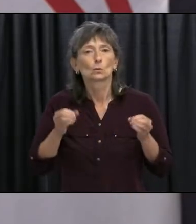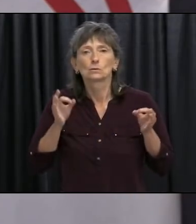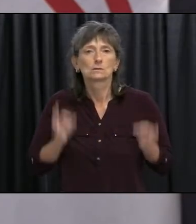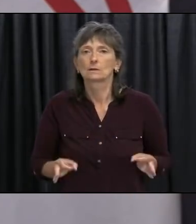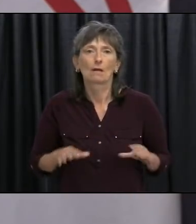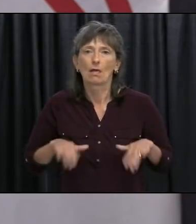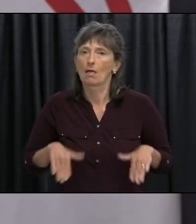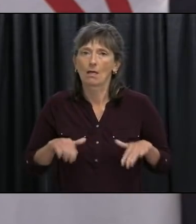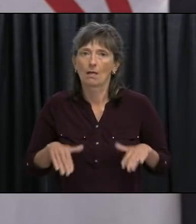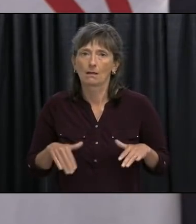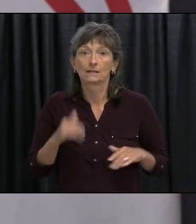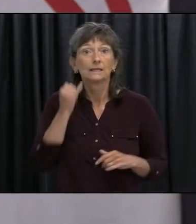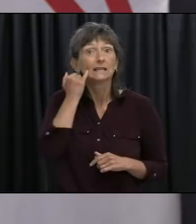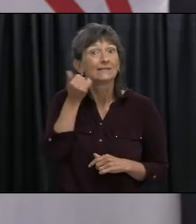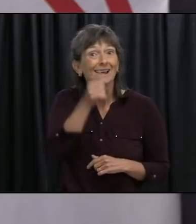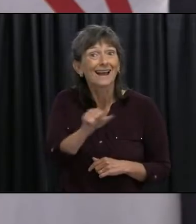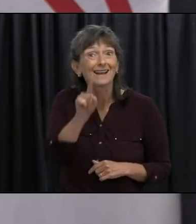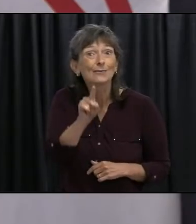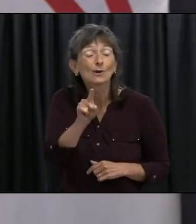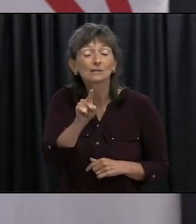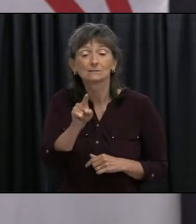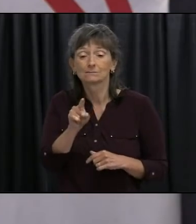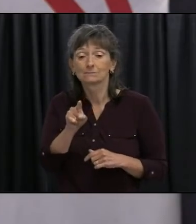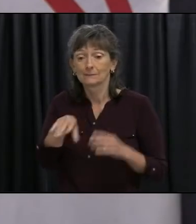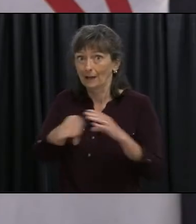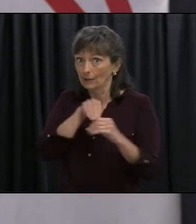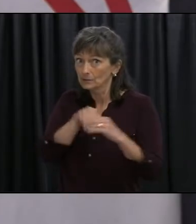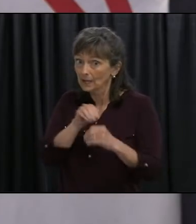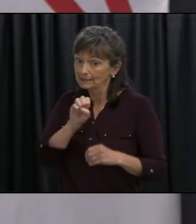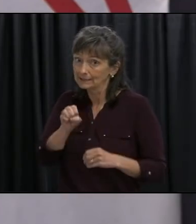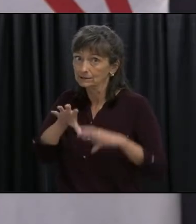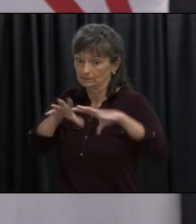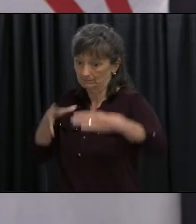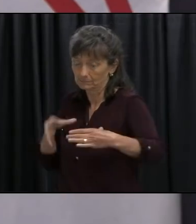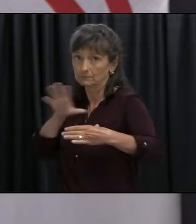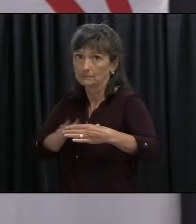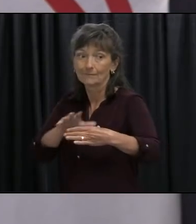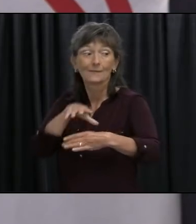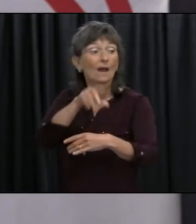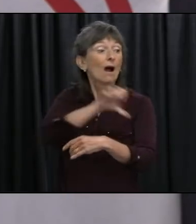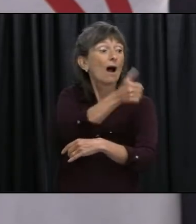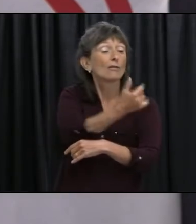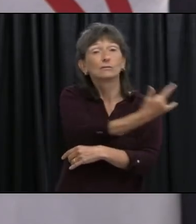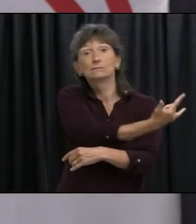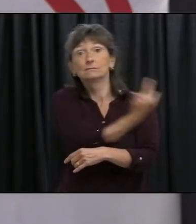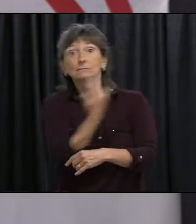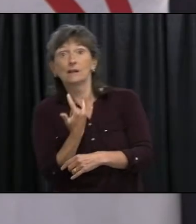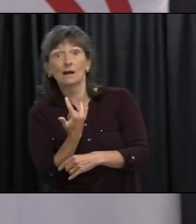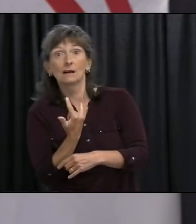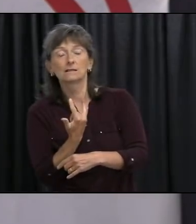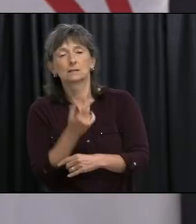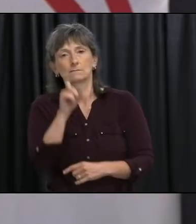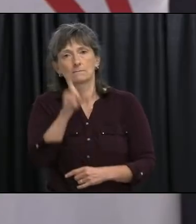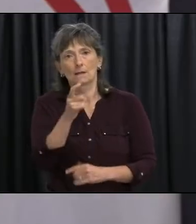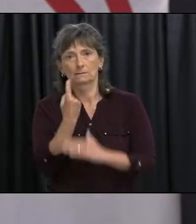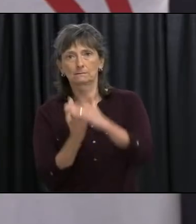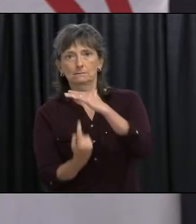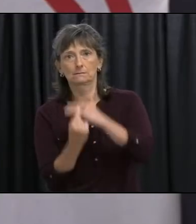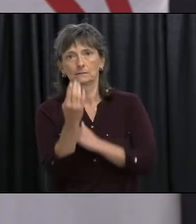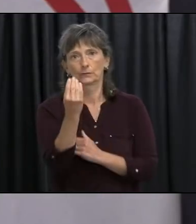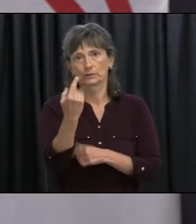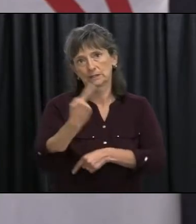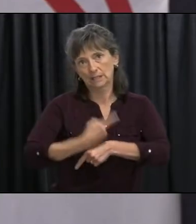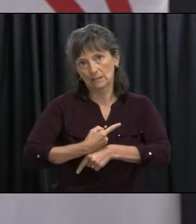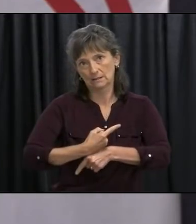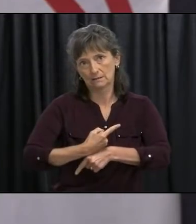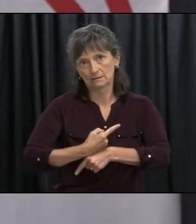if you're coming into Newfoundland and Labrador outside the Atlantic bubble, you must self-isolate for 14 days. And keep in mind, there's an